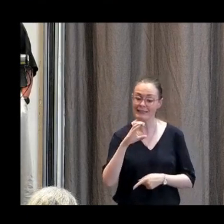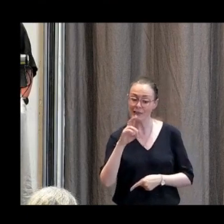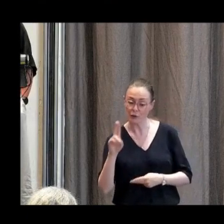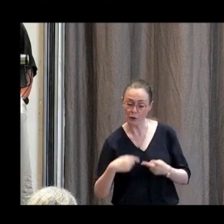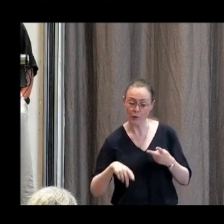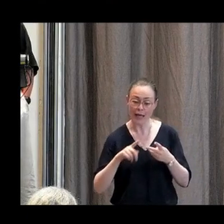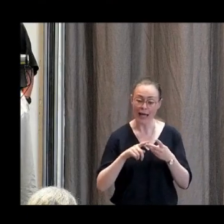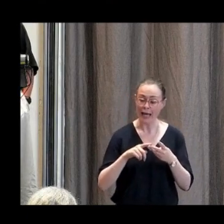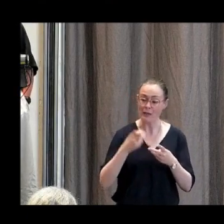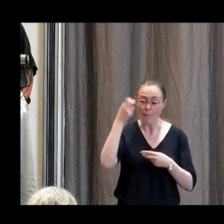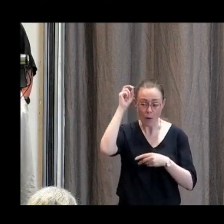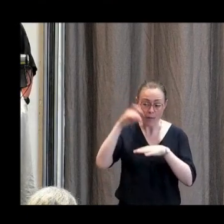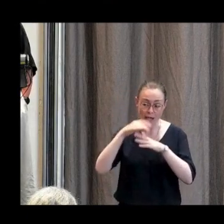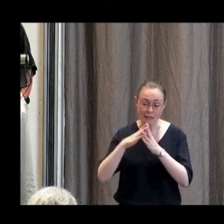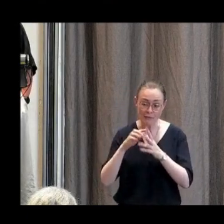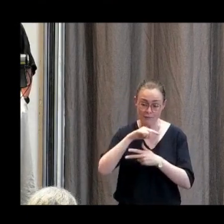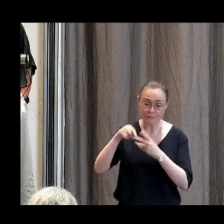and Beaumont Hospital.